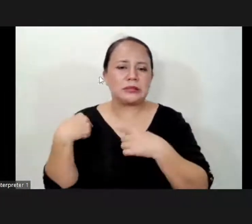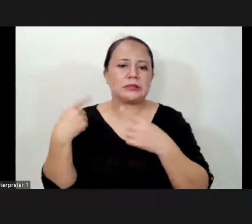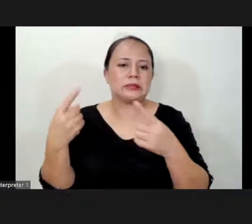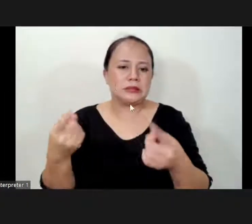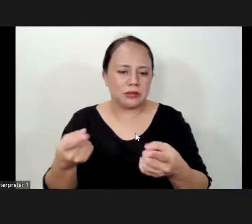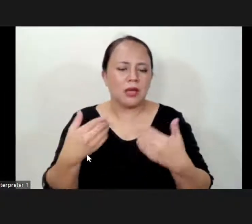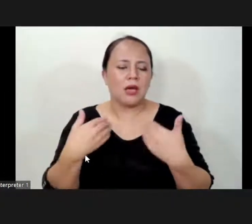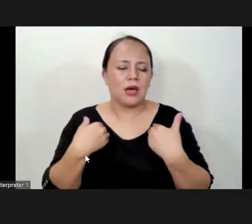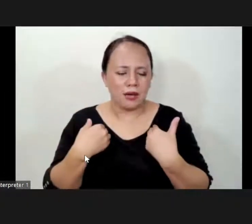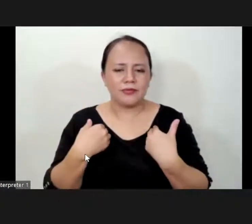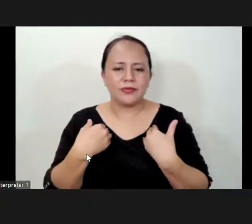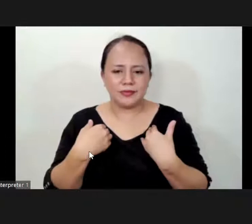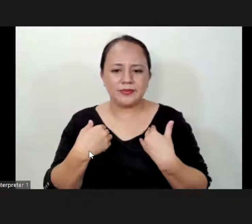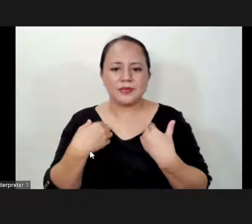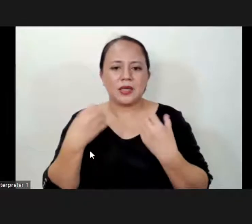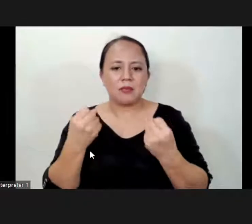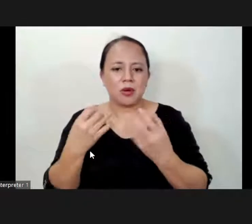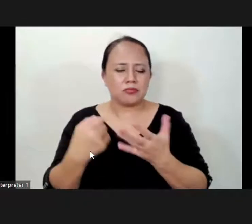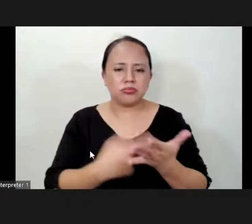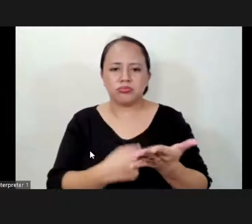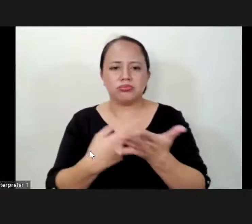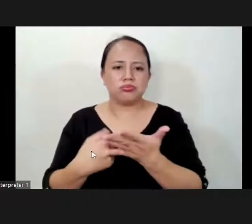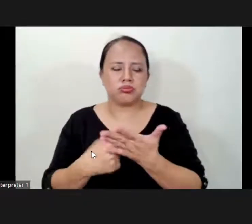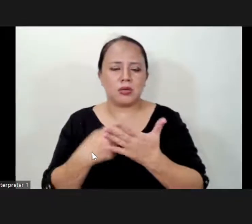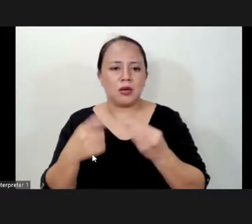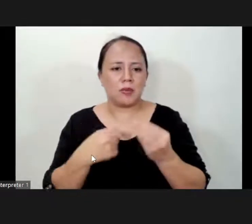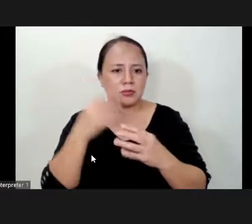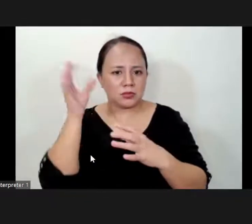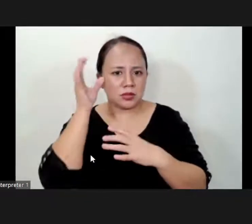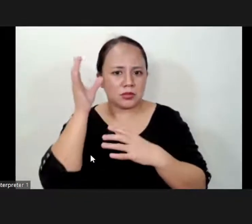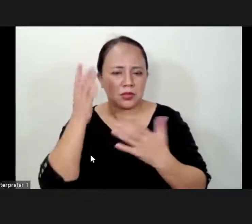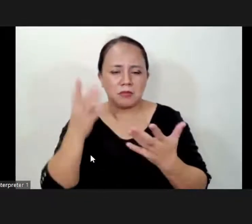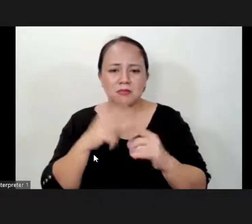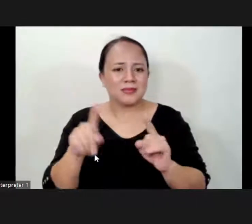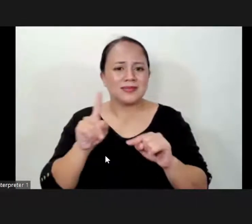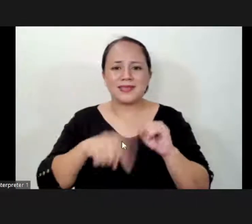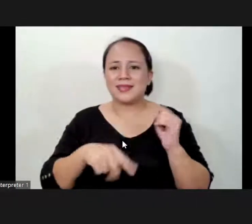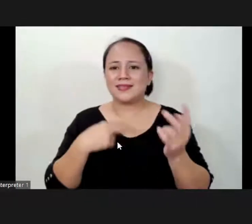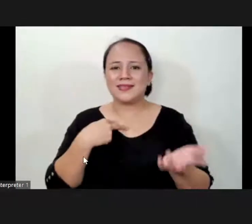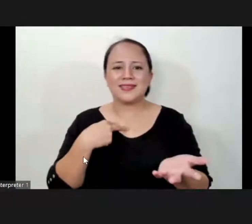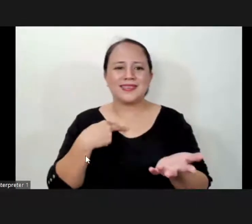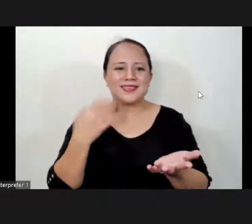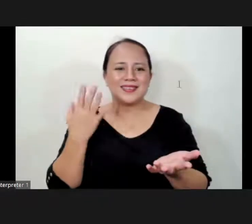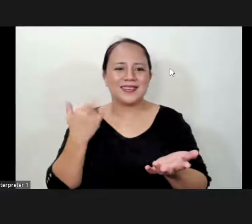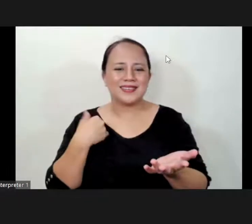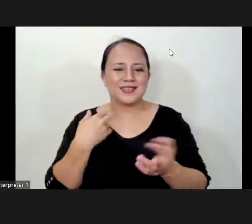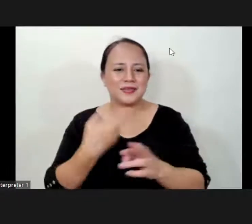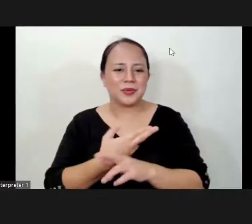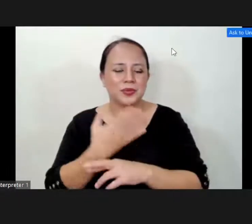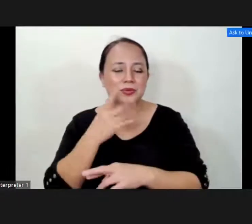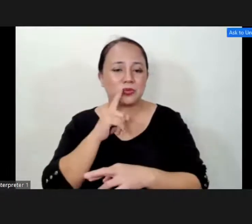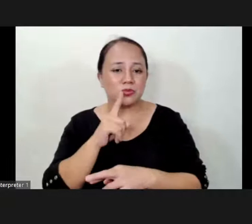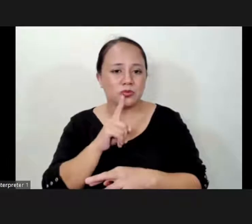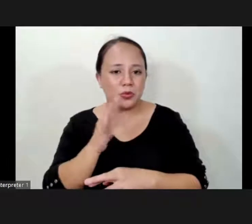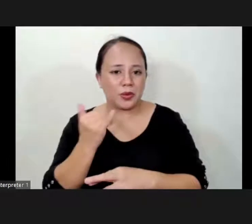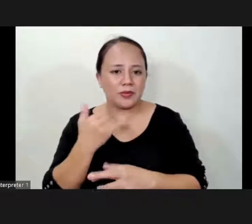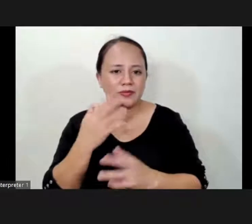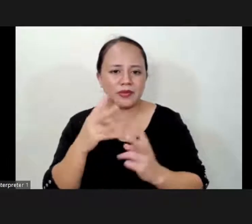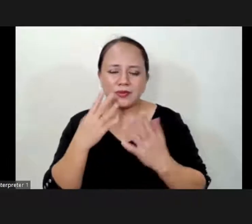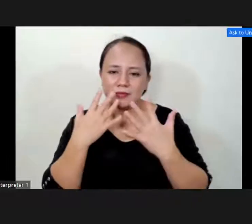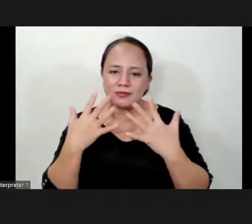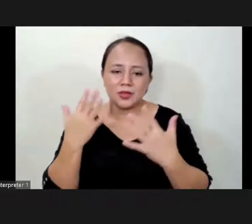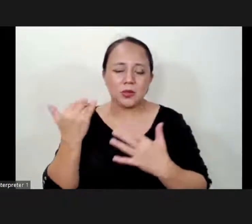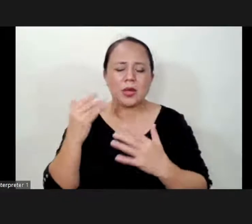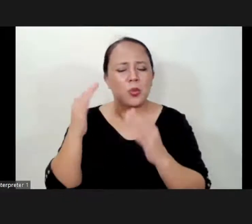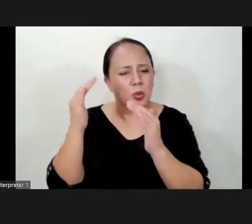producing a lot of discussions with regards to cancers. But we cannot operate on our patients there, which is actually a very, very sad thing. I